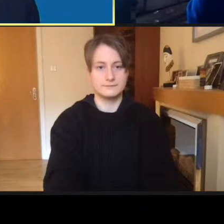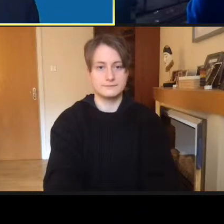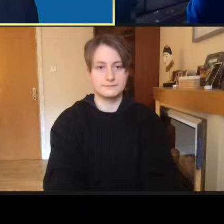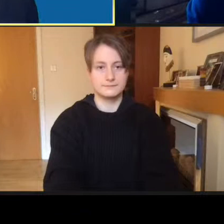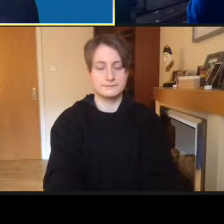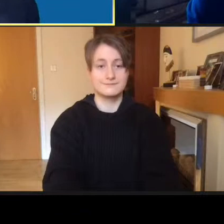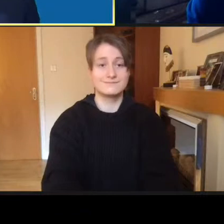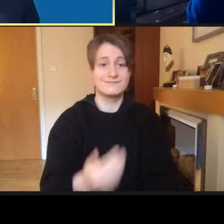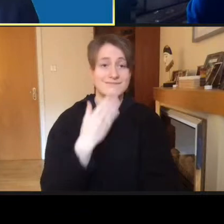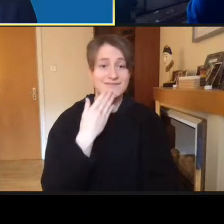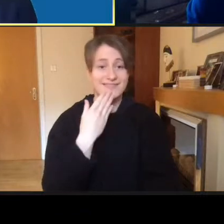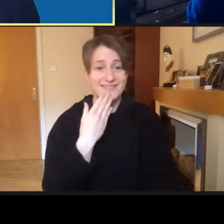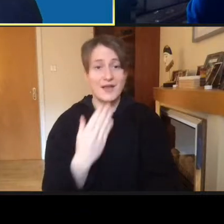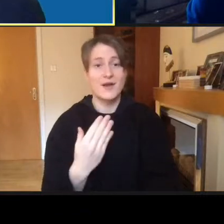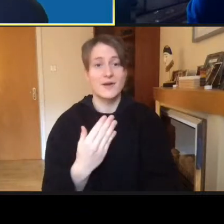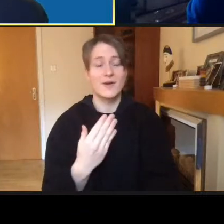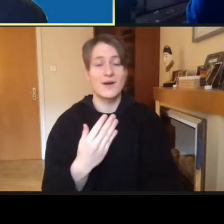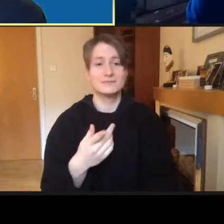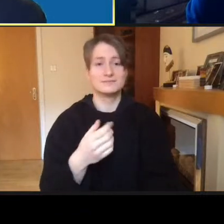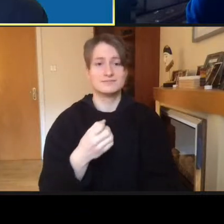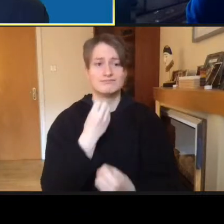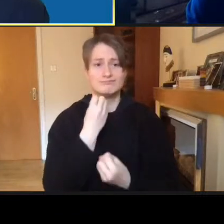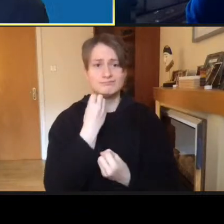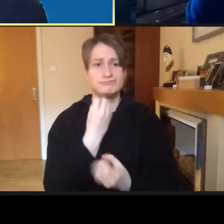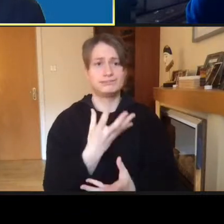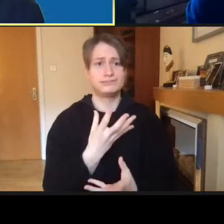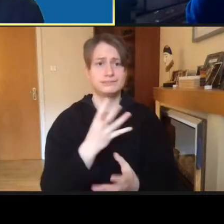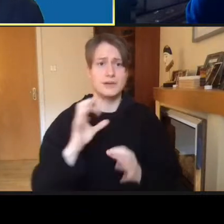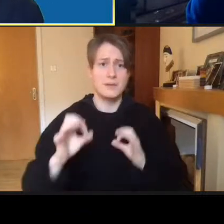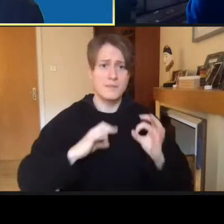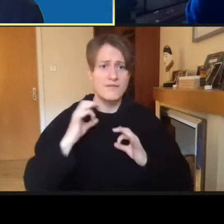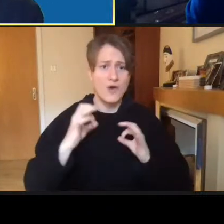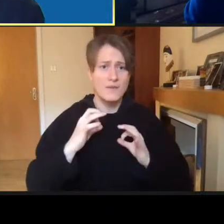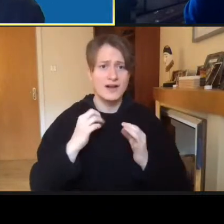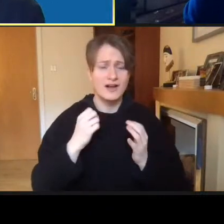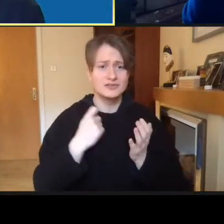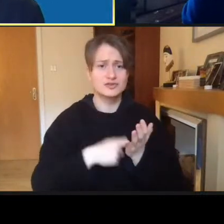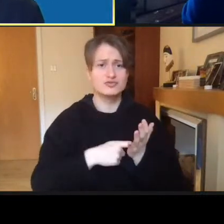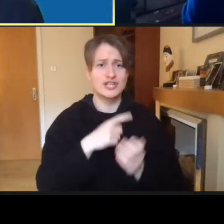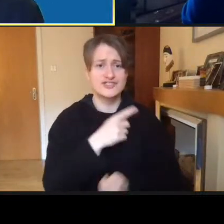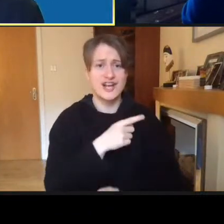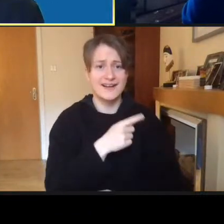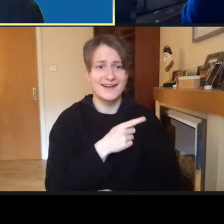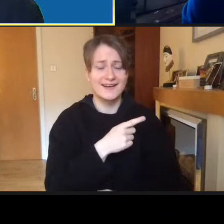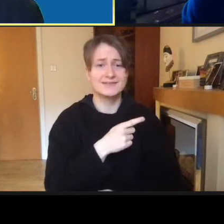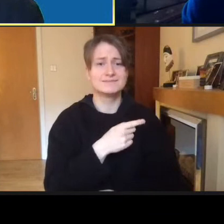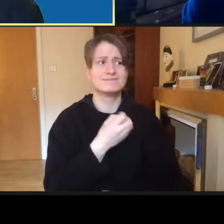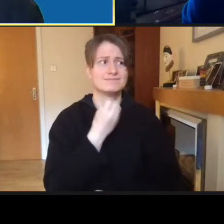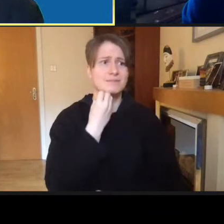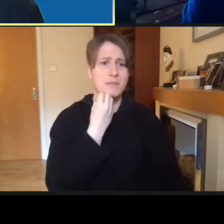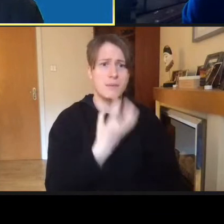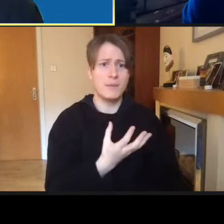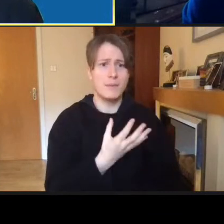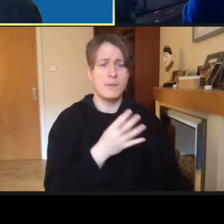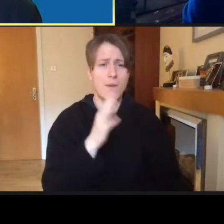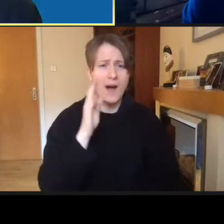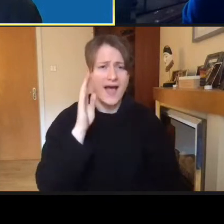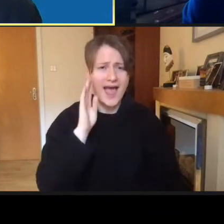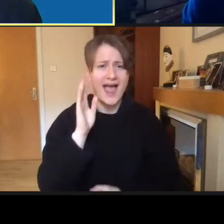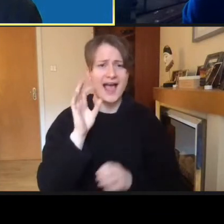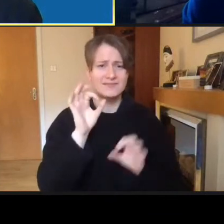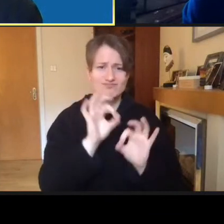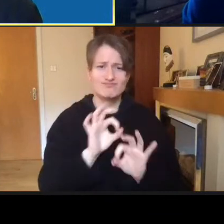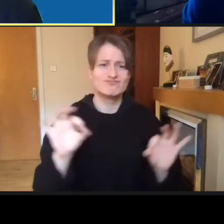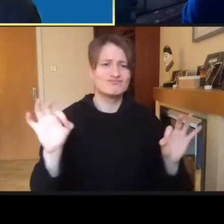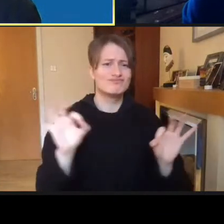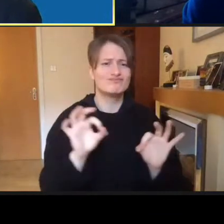Thank you. That's such a fantastic performance, Richard. Wonderful to hear those pieces and